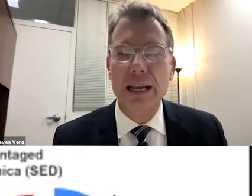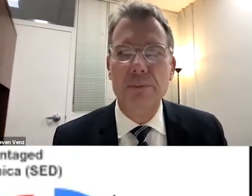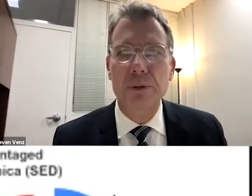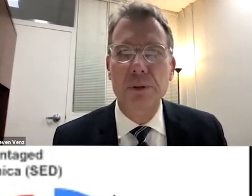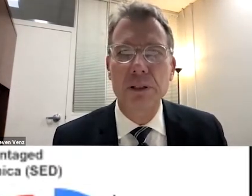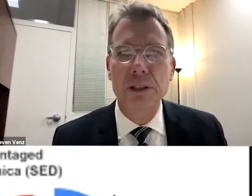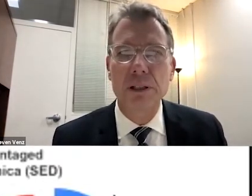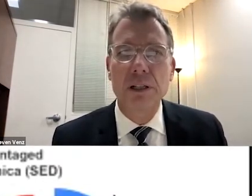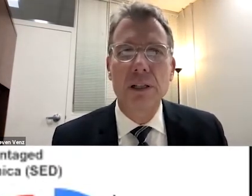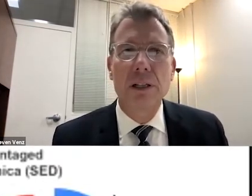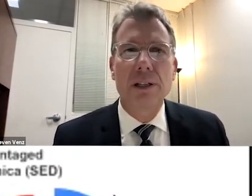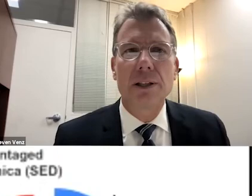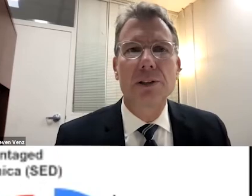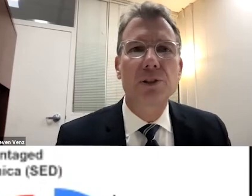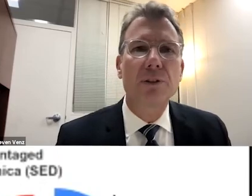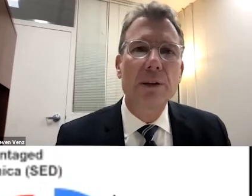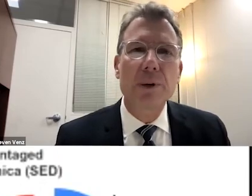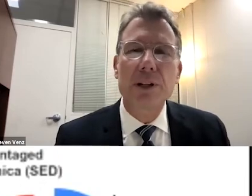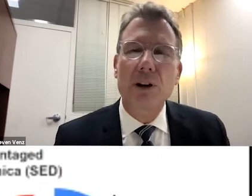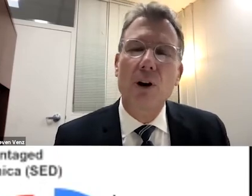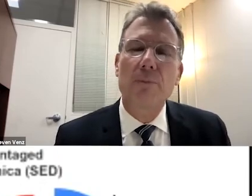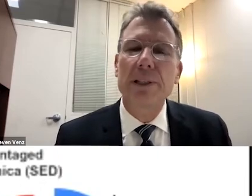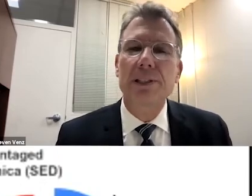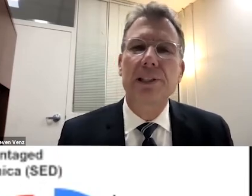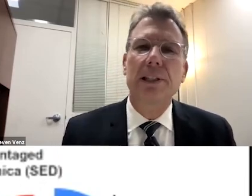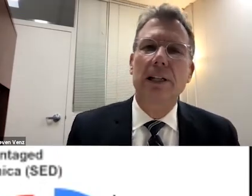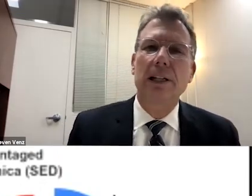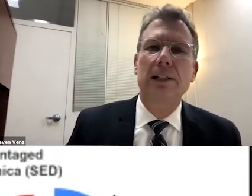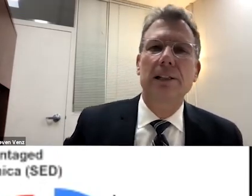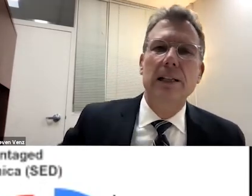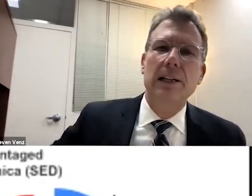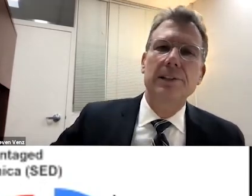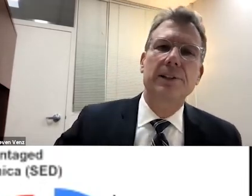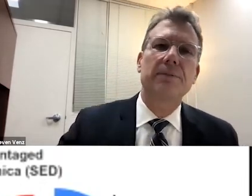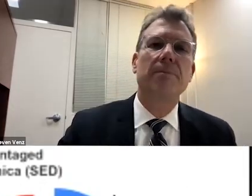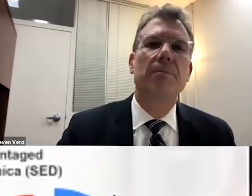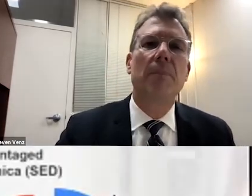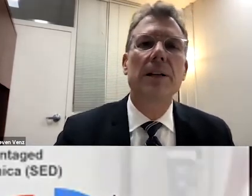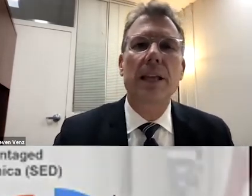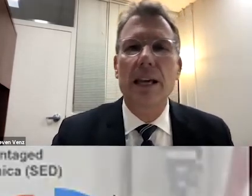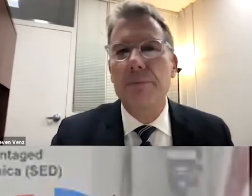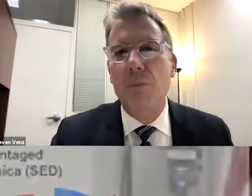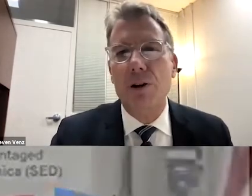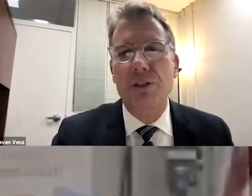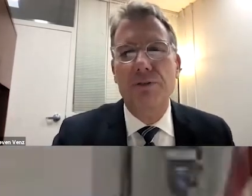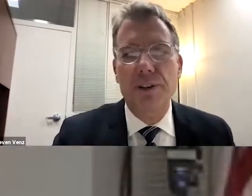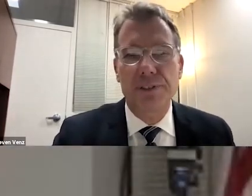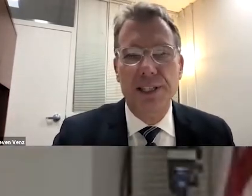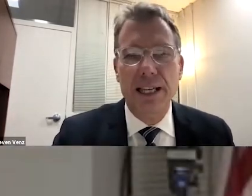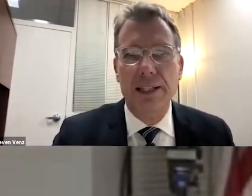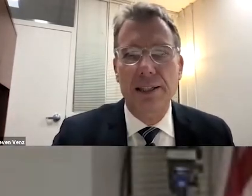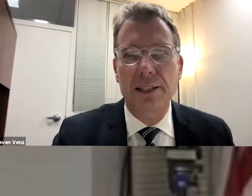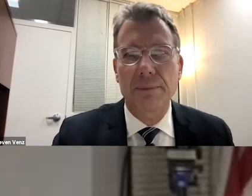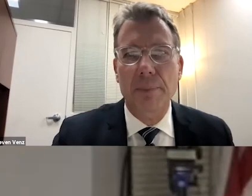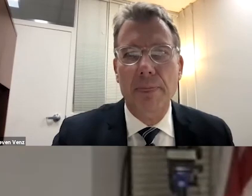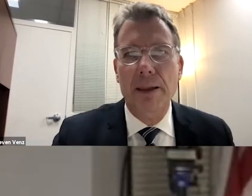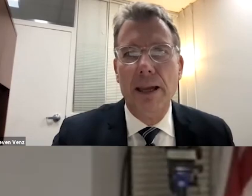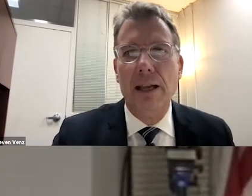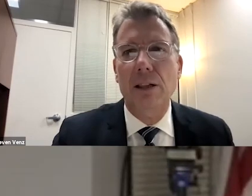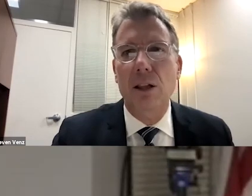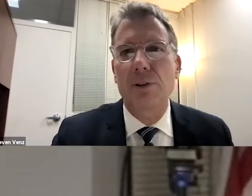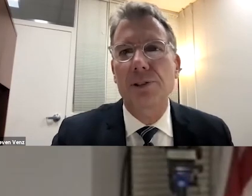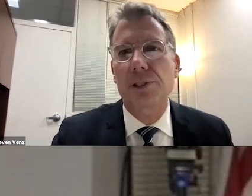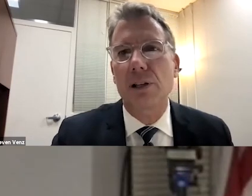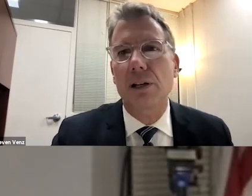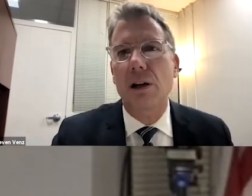March and April. The survey window opened as of Monday, March 15th,